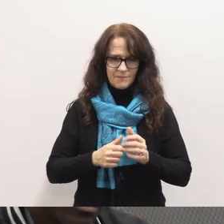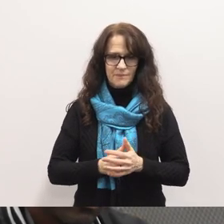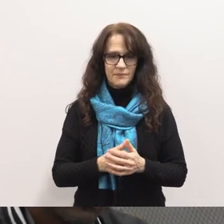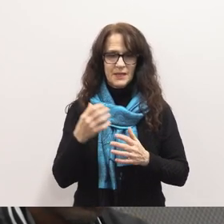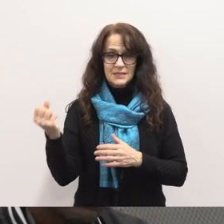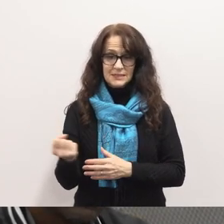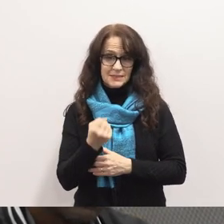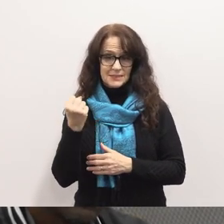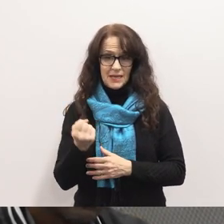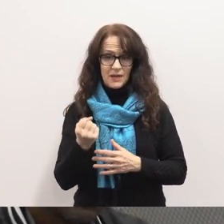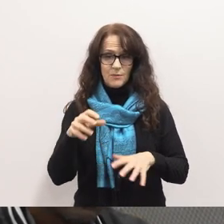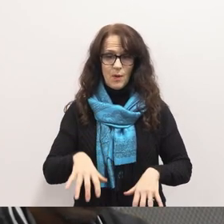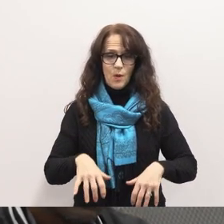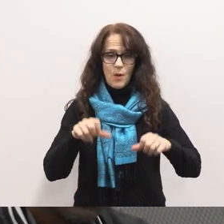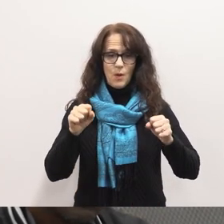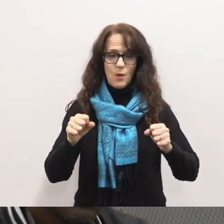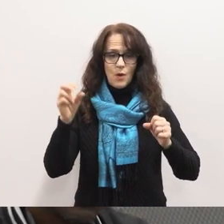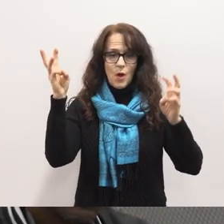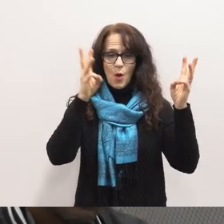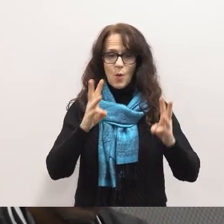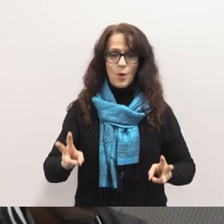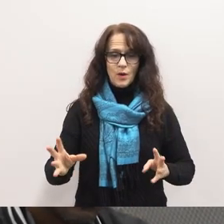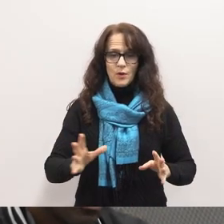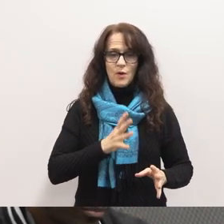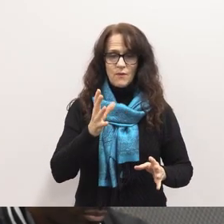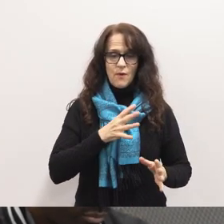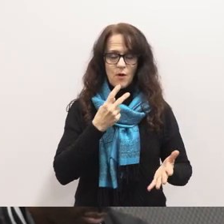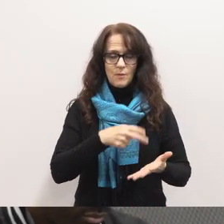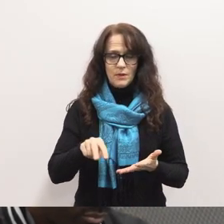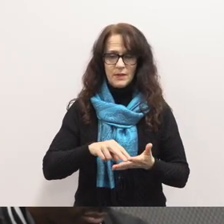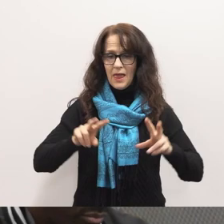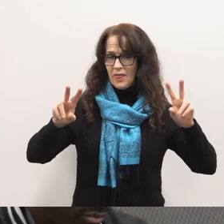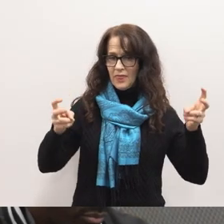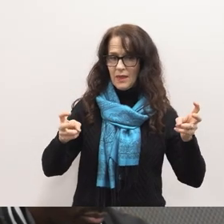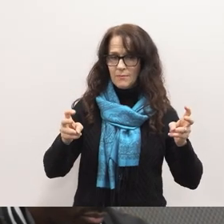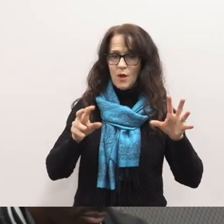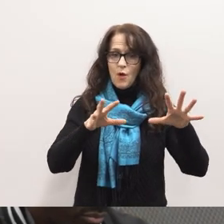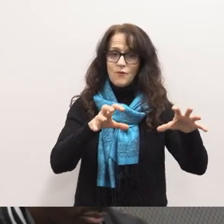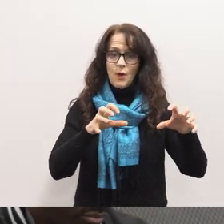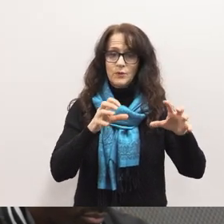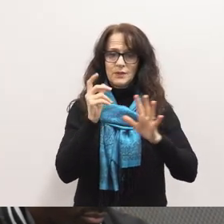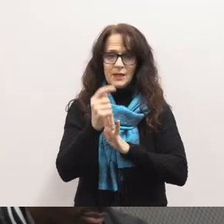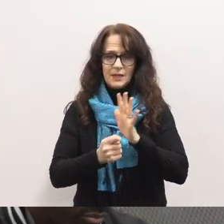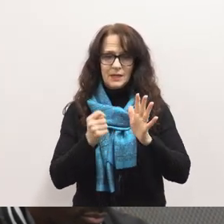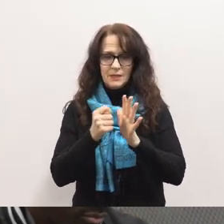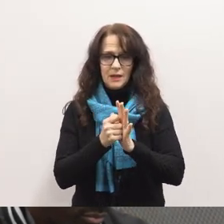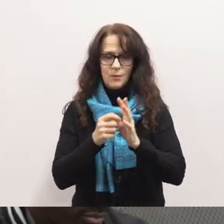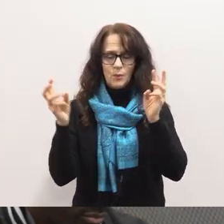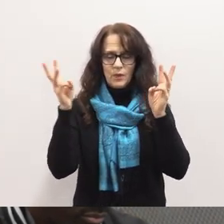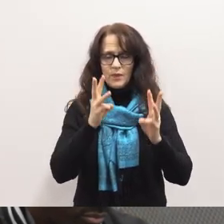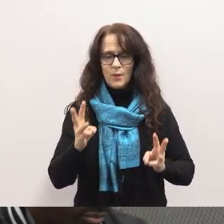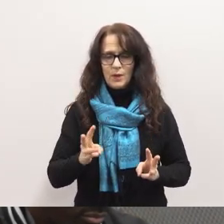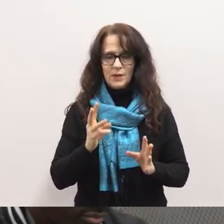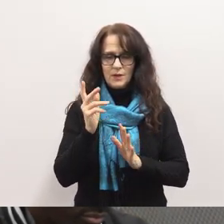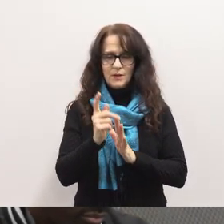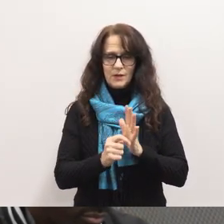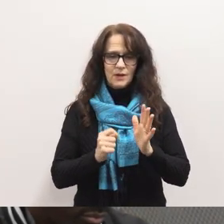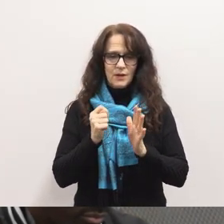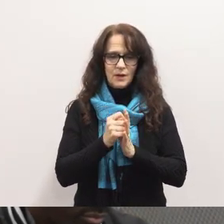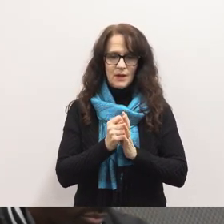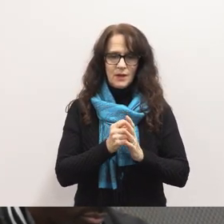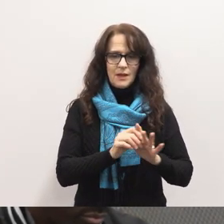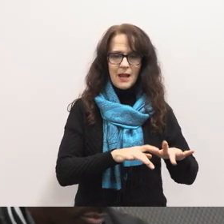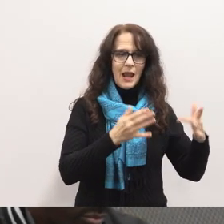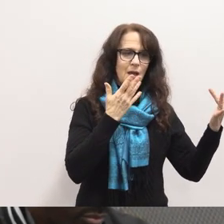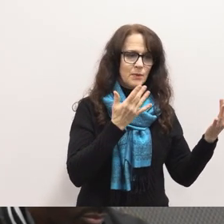Saturday, we will be hosting our winter formal dance. The theme is Frozen in Time to go with the winter season with the senior theme colors of